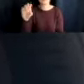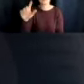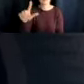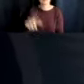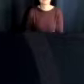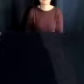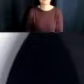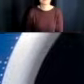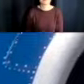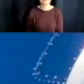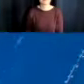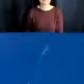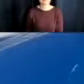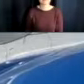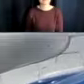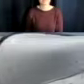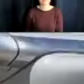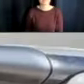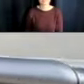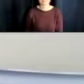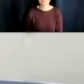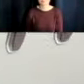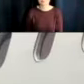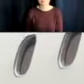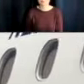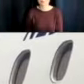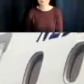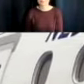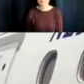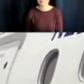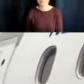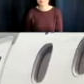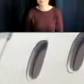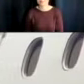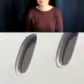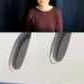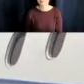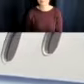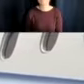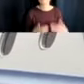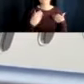The fuel is actually inside the good part of the wing. There's fuel tanks on both sides. Okay.